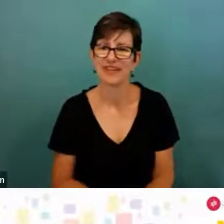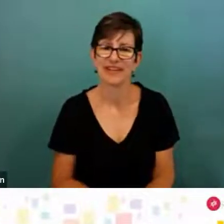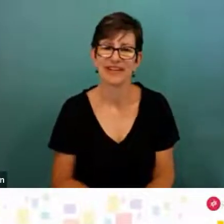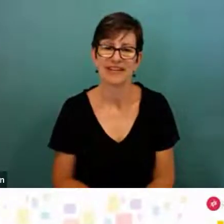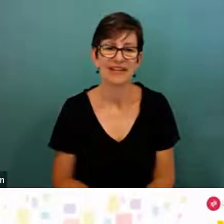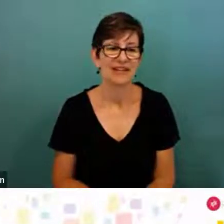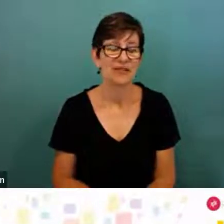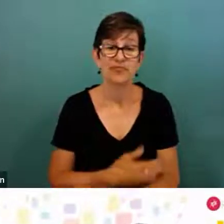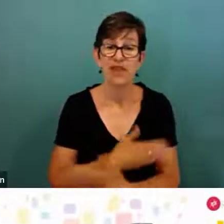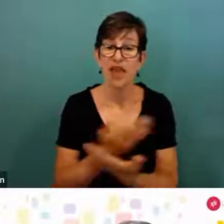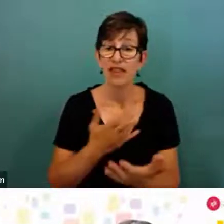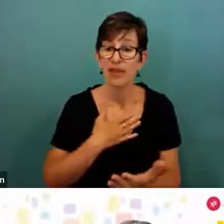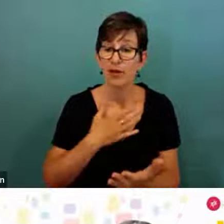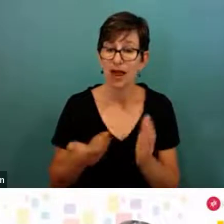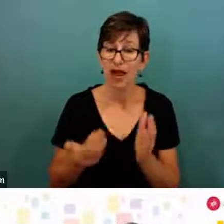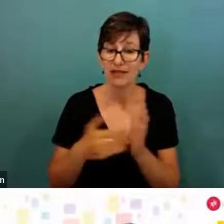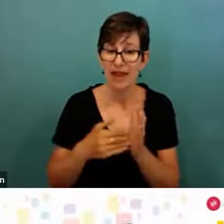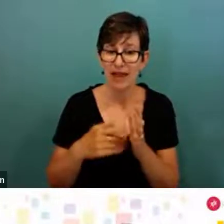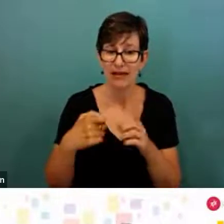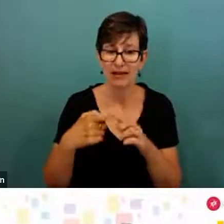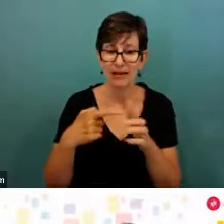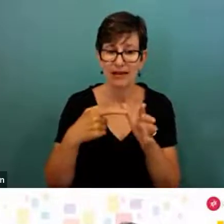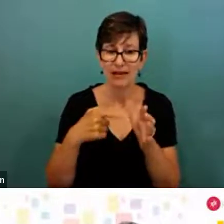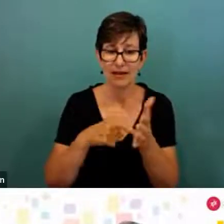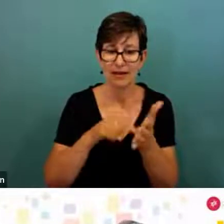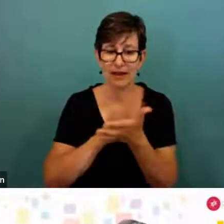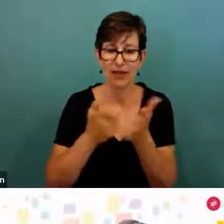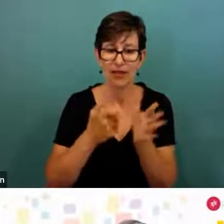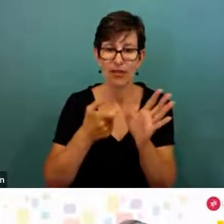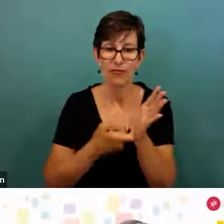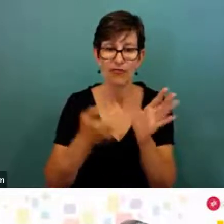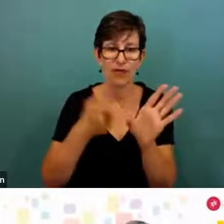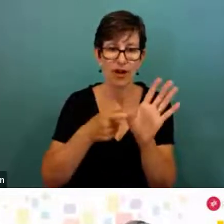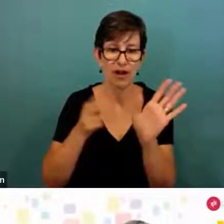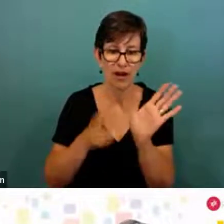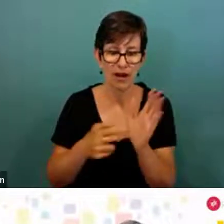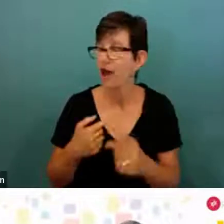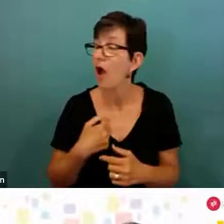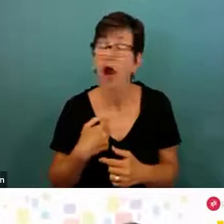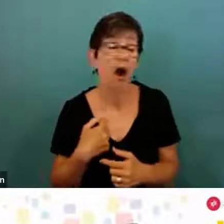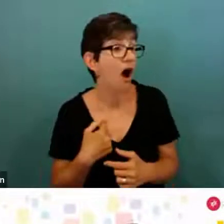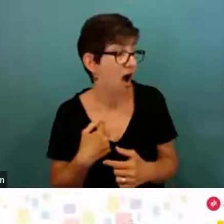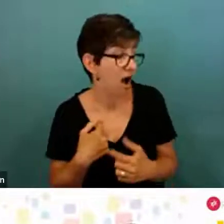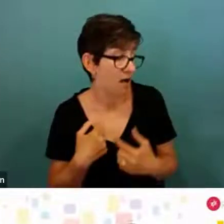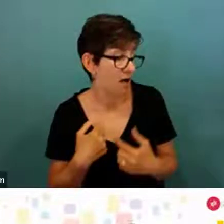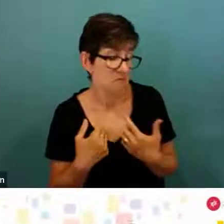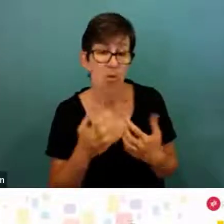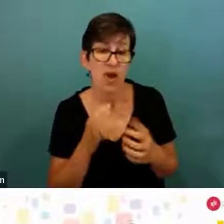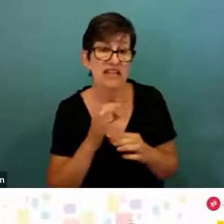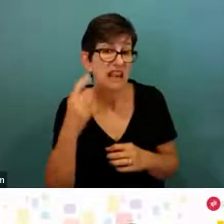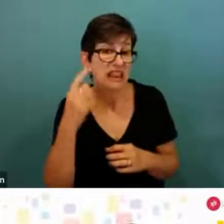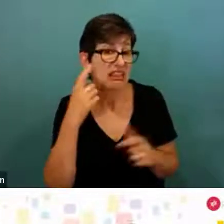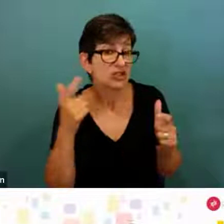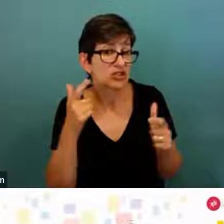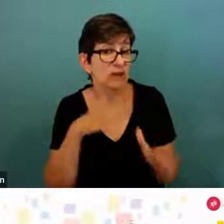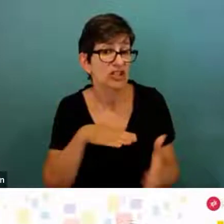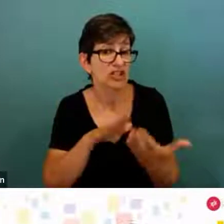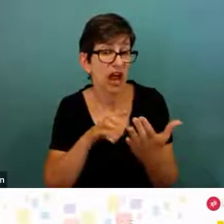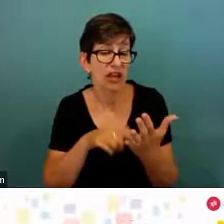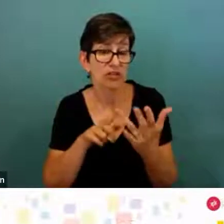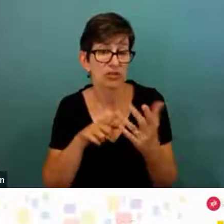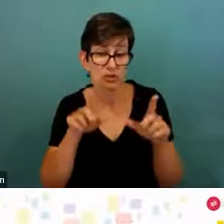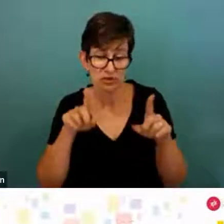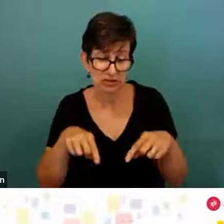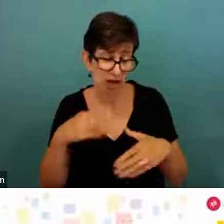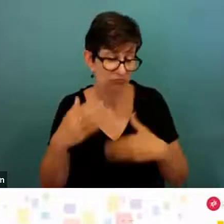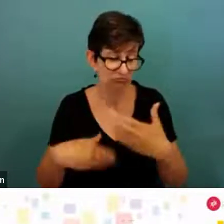Anything that you'd like to add to that, Kathryn? We actually didn't find it to be too much of a challenge to getting it started and